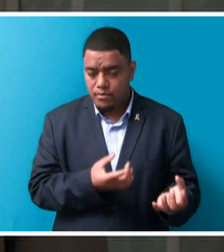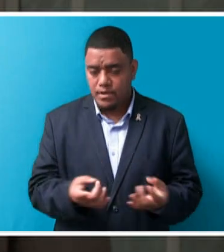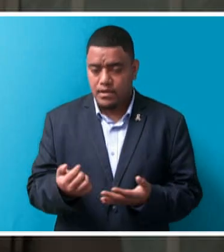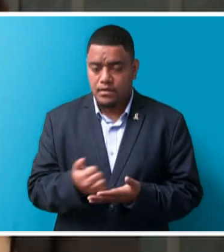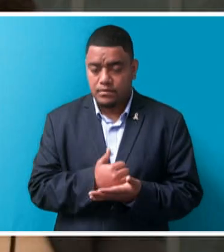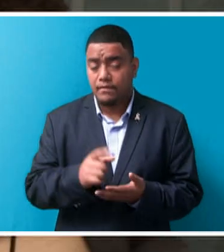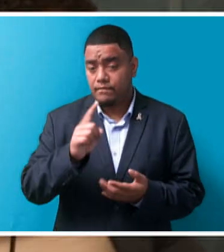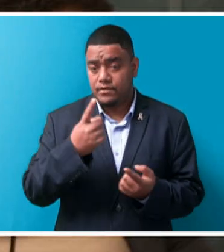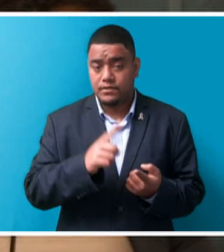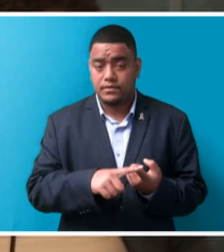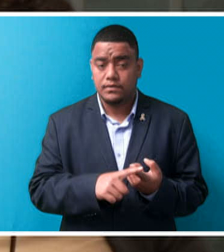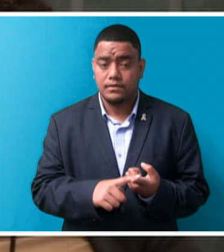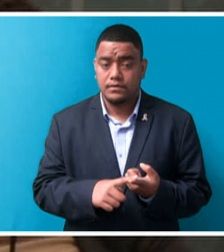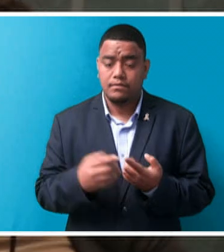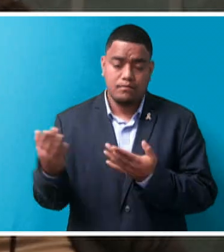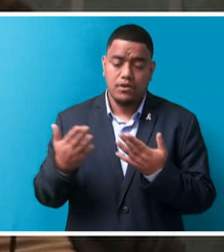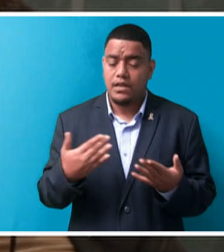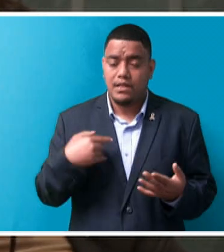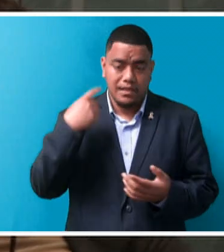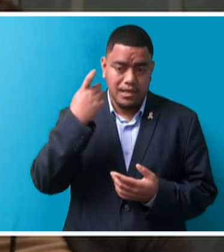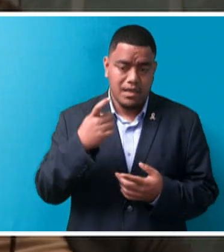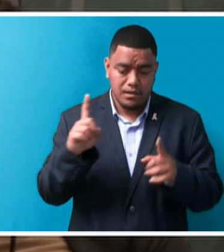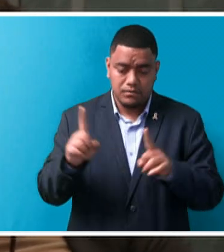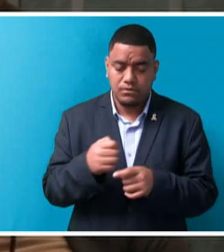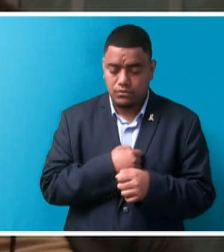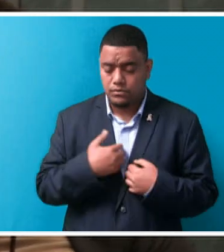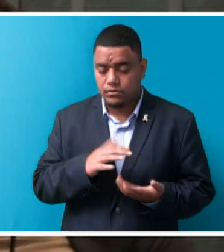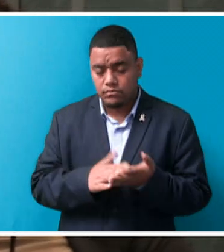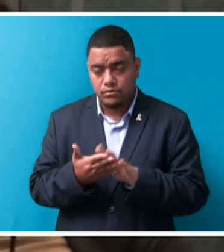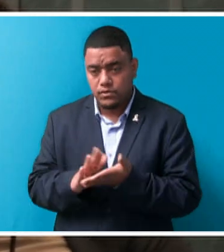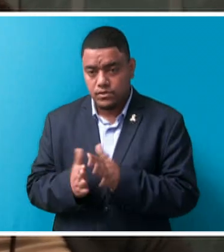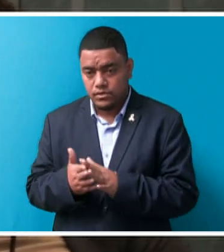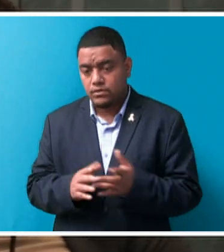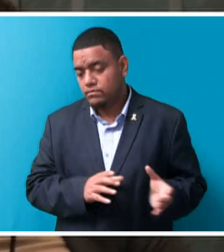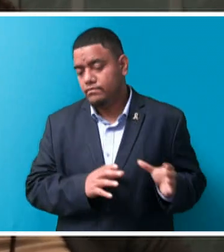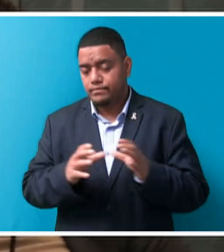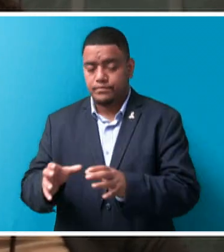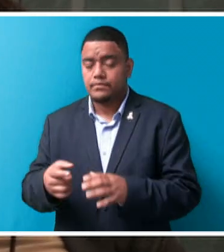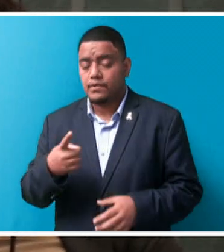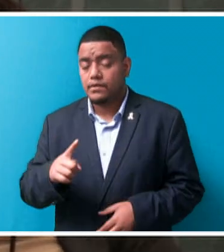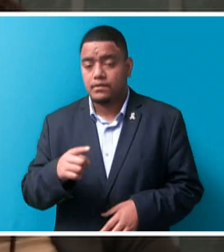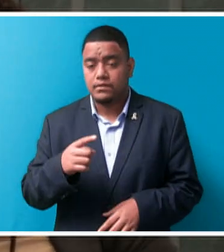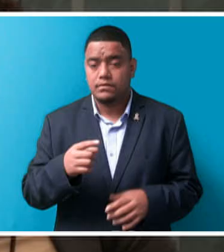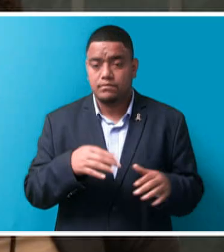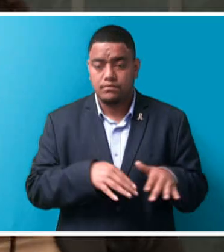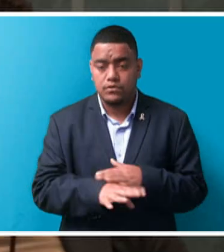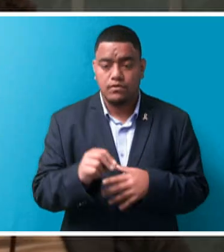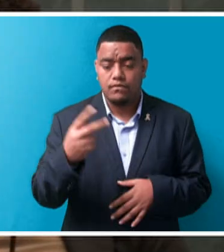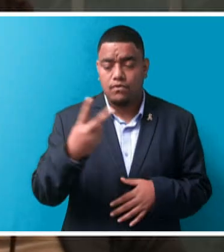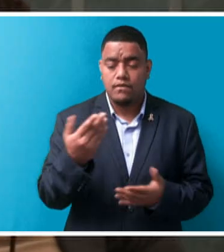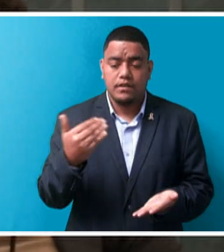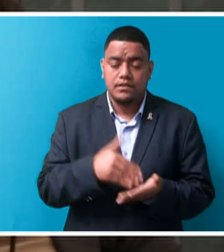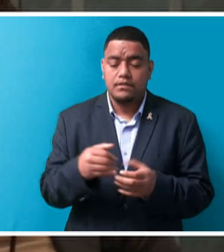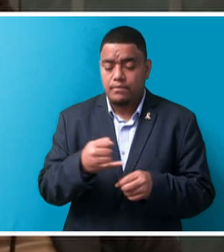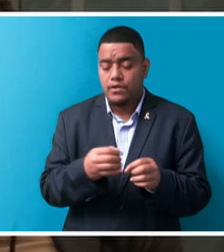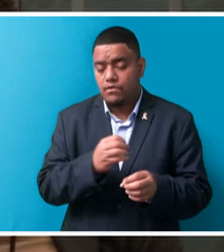Firstly, we are bringing healthcare closer to our maritime communities with the recent posting of 12 additional medical officers